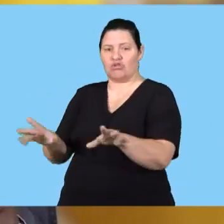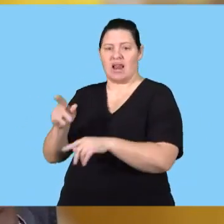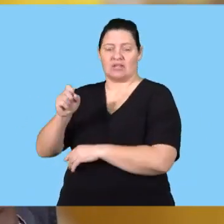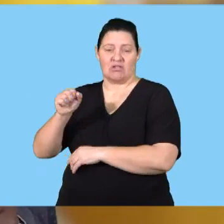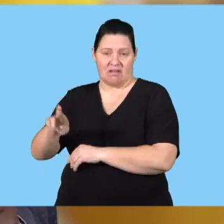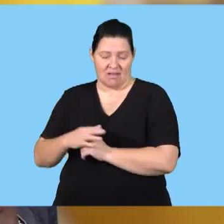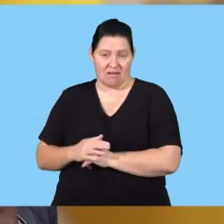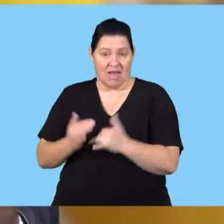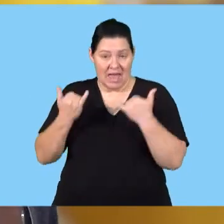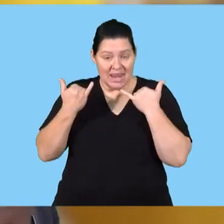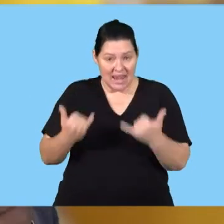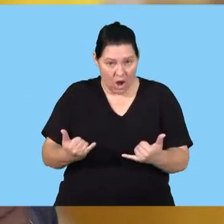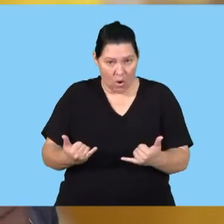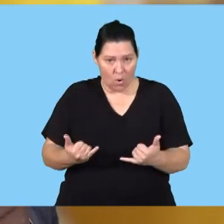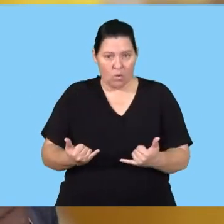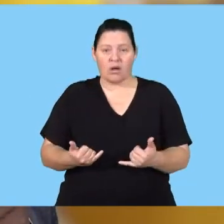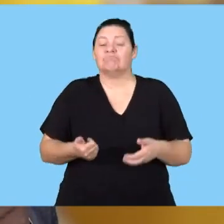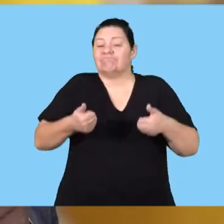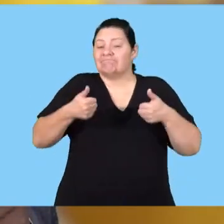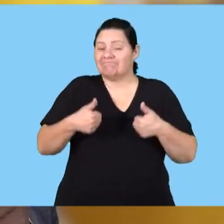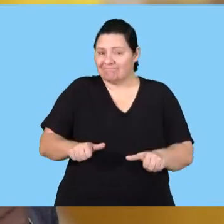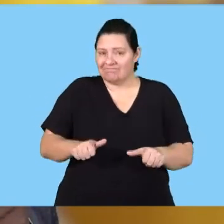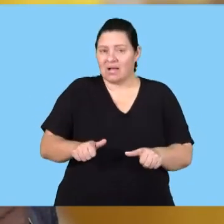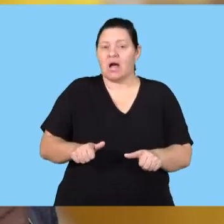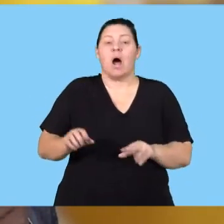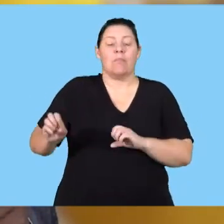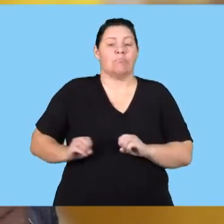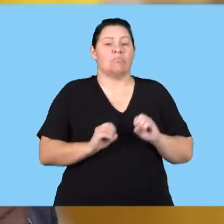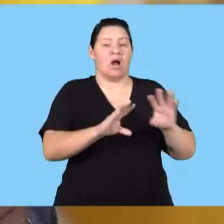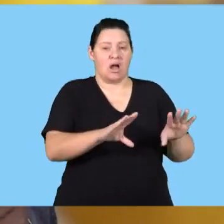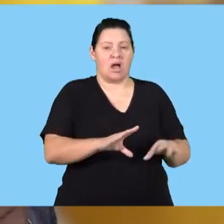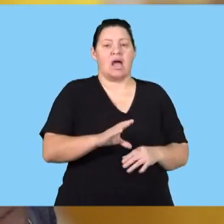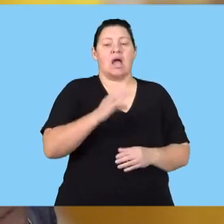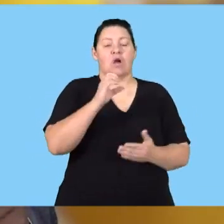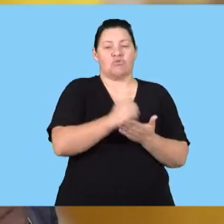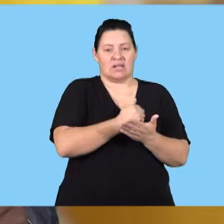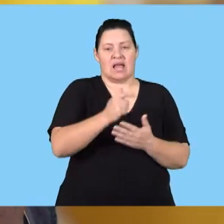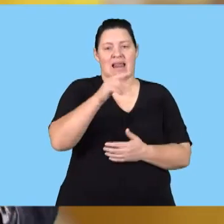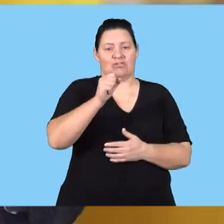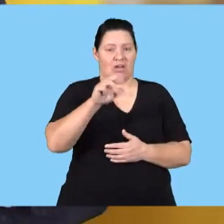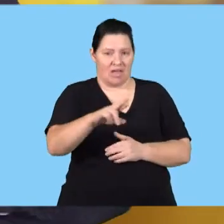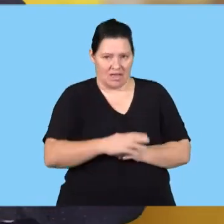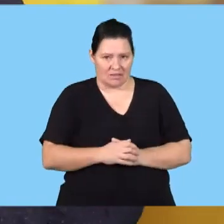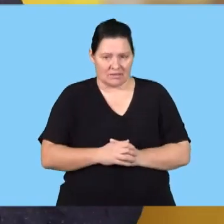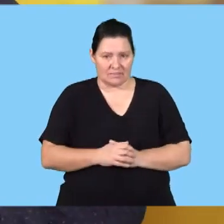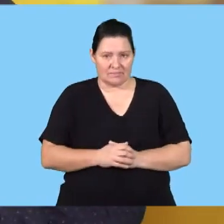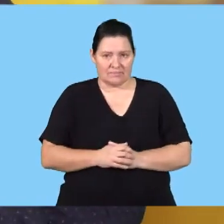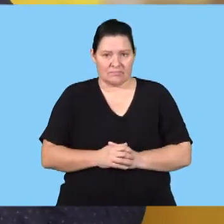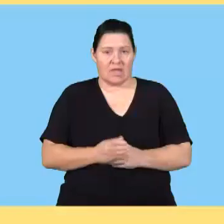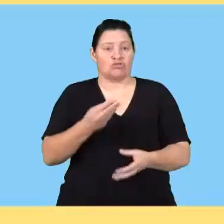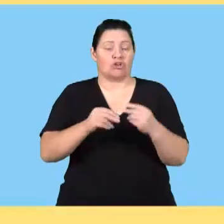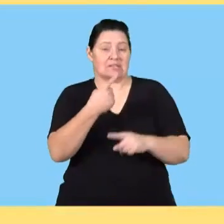Ledger. Now, we're going to prepare again another one and then we post to the Creditors Ledger. The